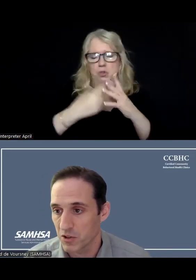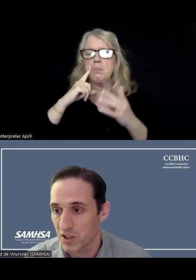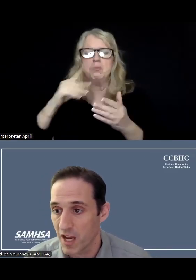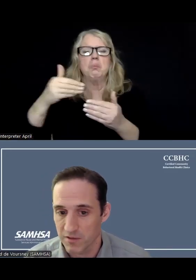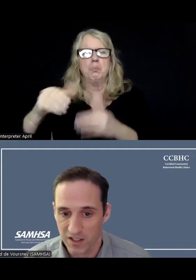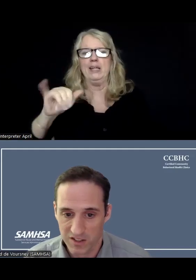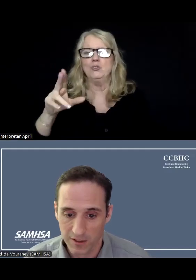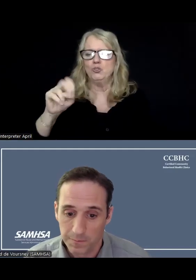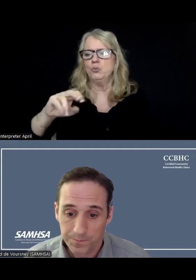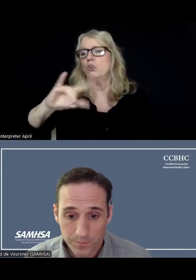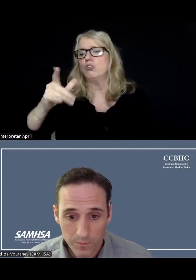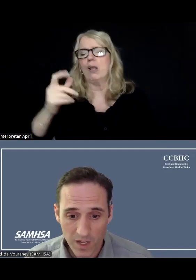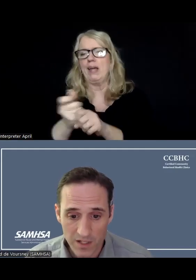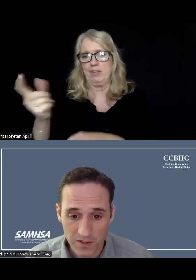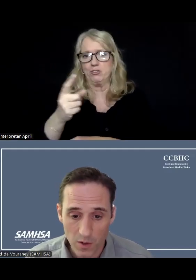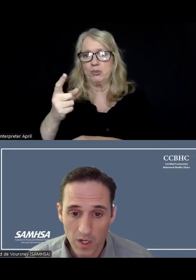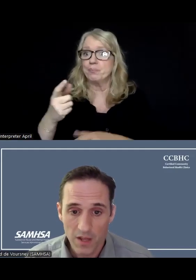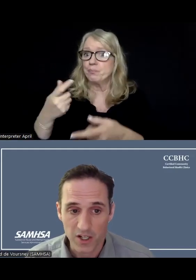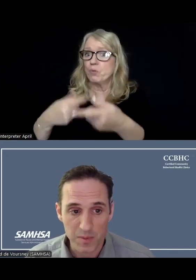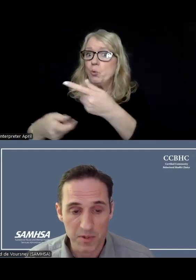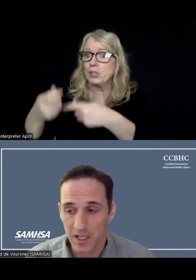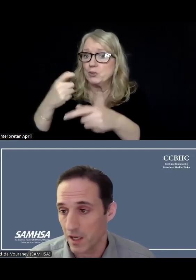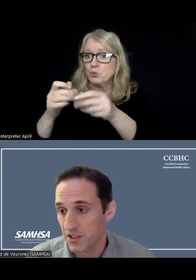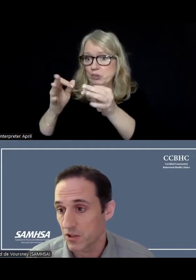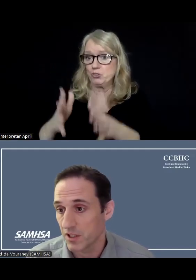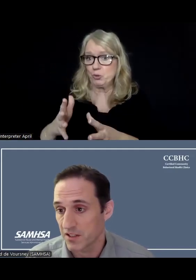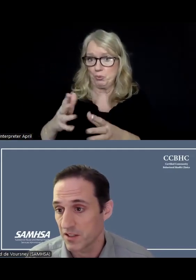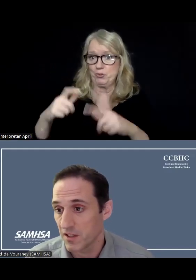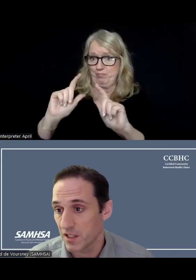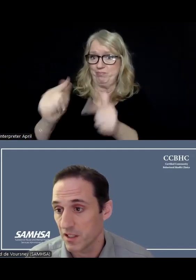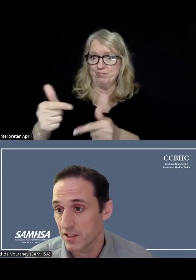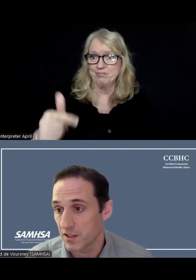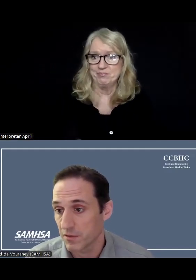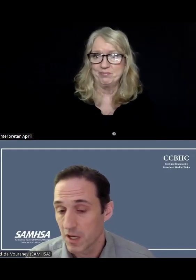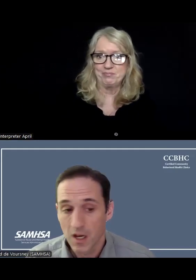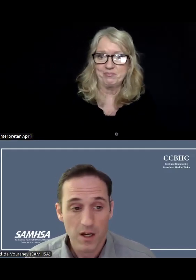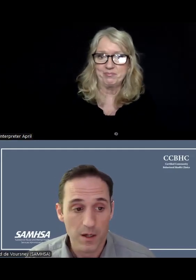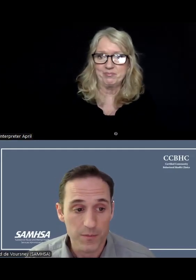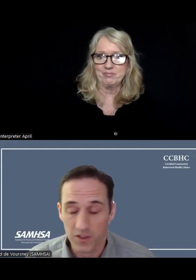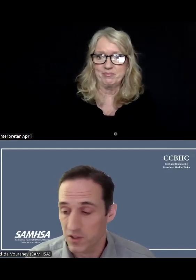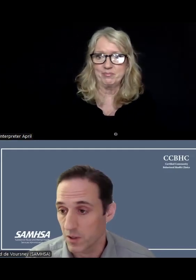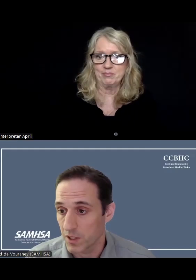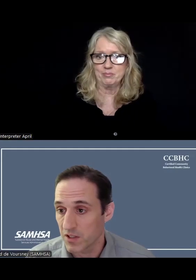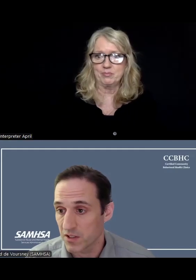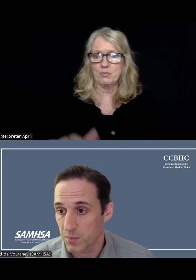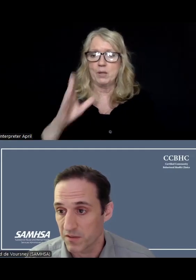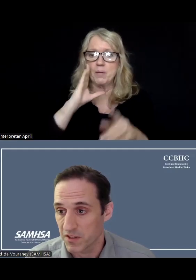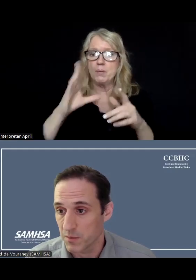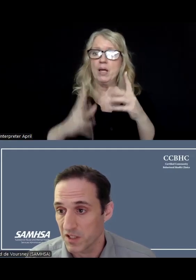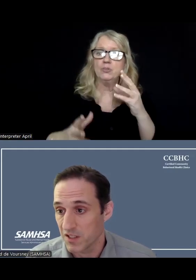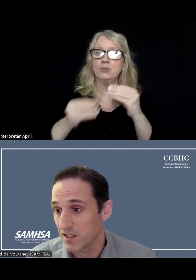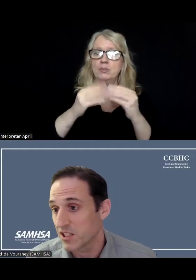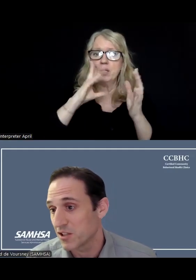by July of next year. And so they're going to be bringing additional clinics into the initiative to increase the